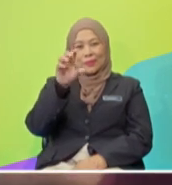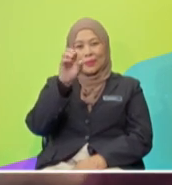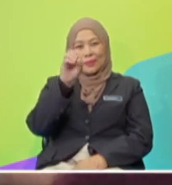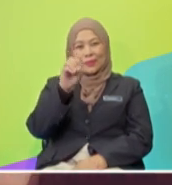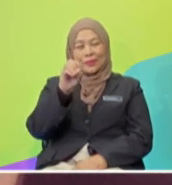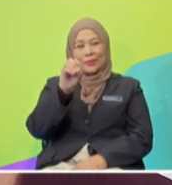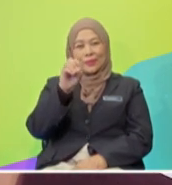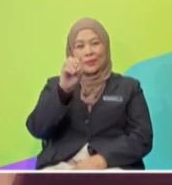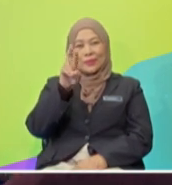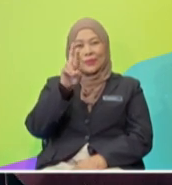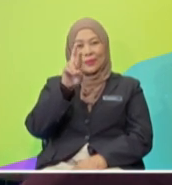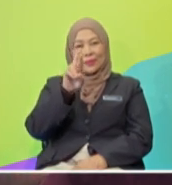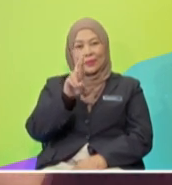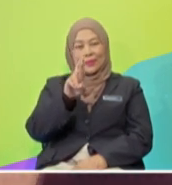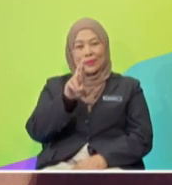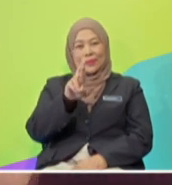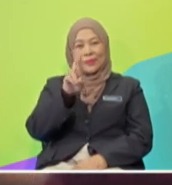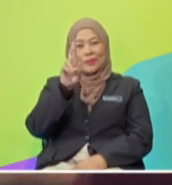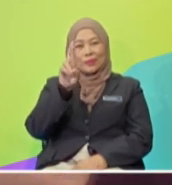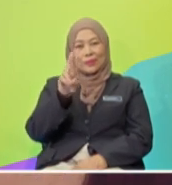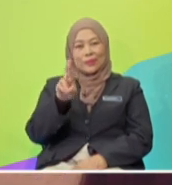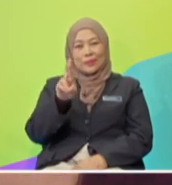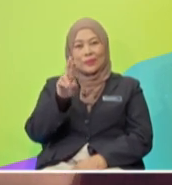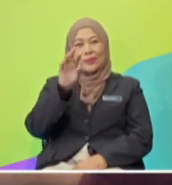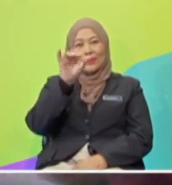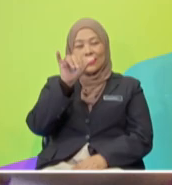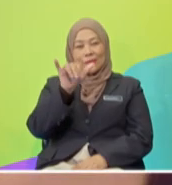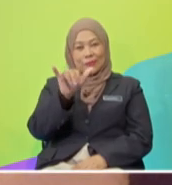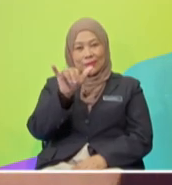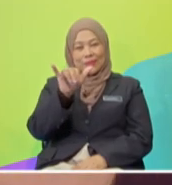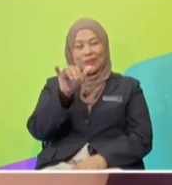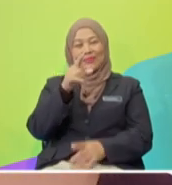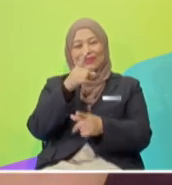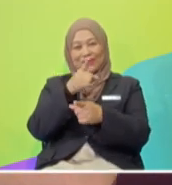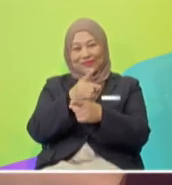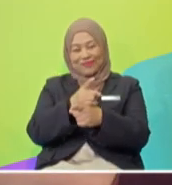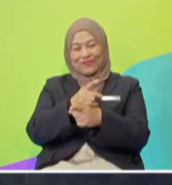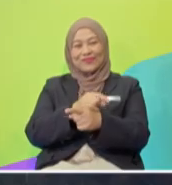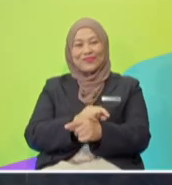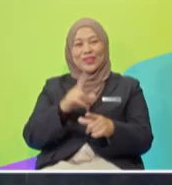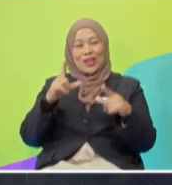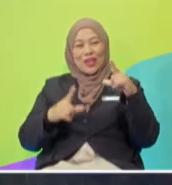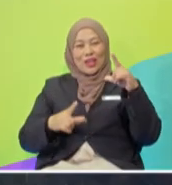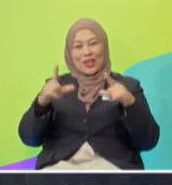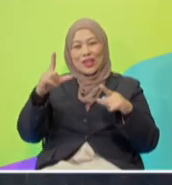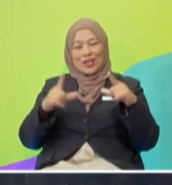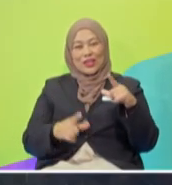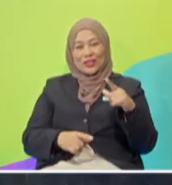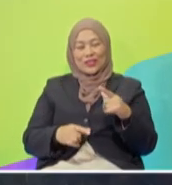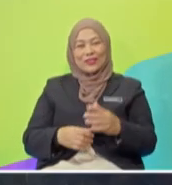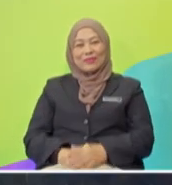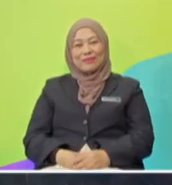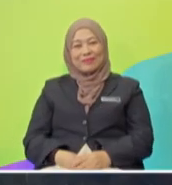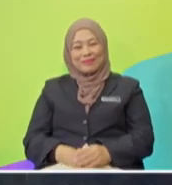L O R R Y. Lorry. Very